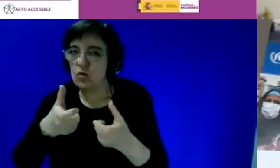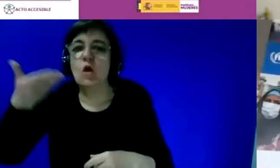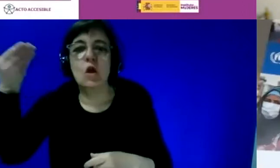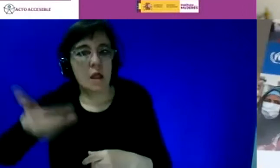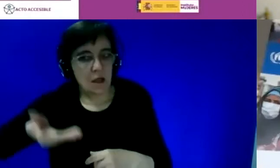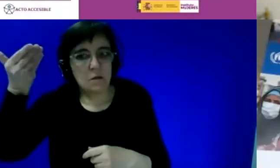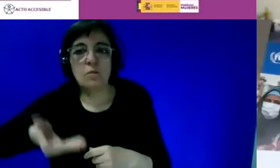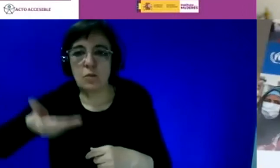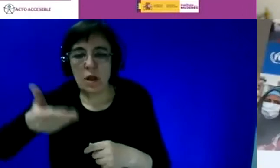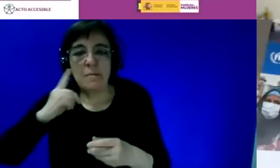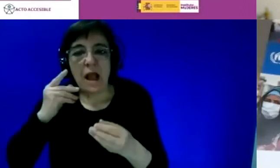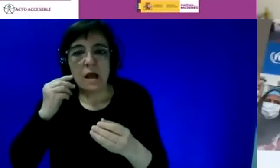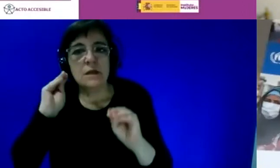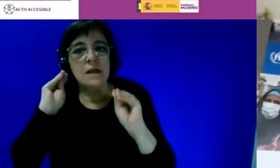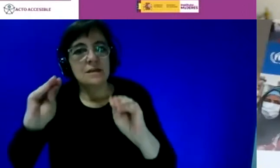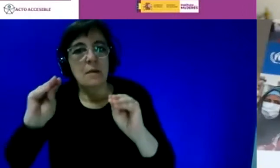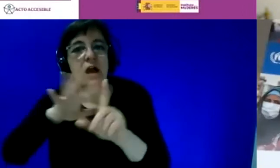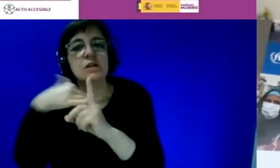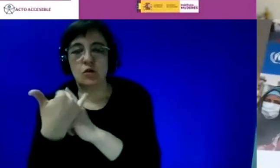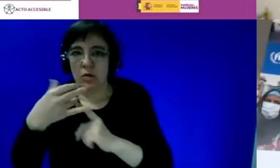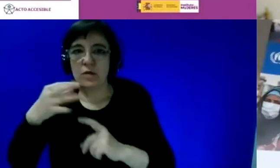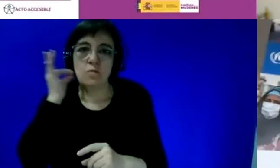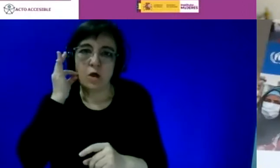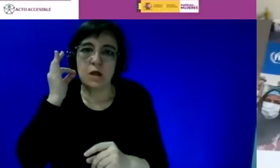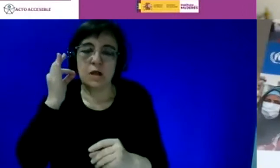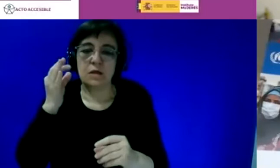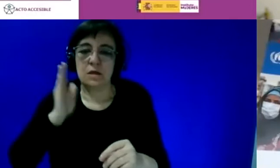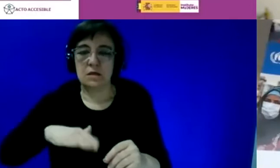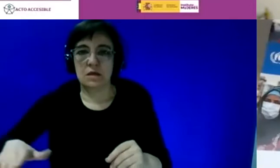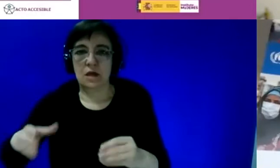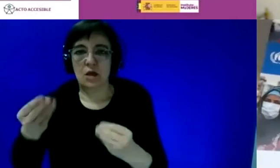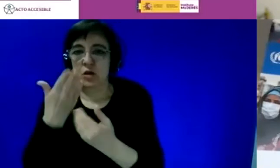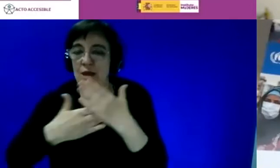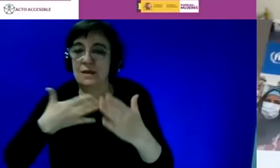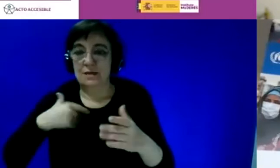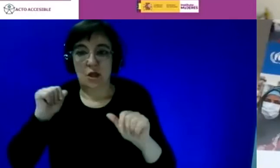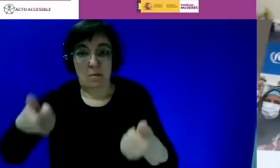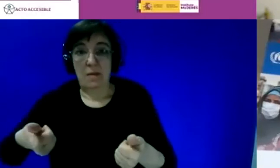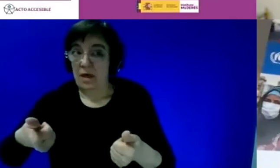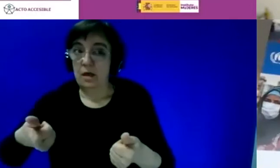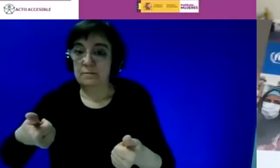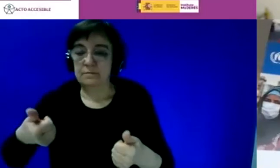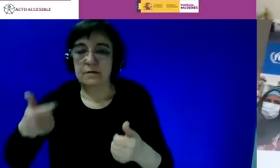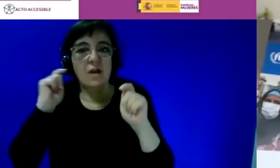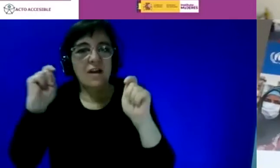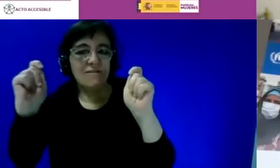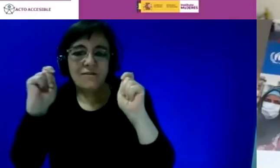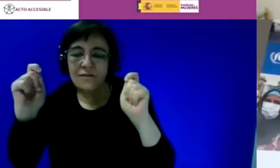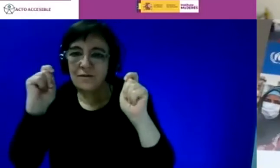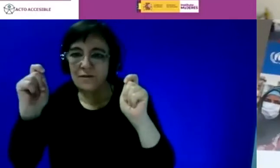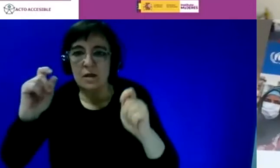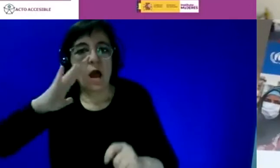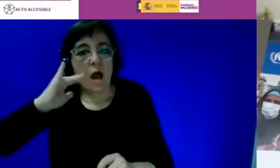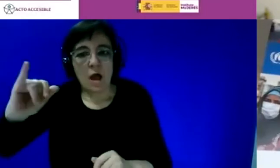women and girls with disabilities. But I'd like to begin, if I may, by congratulating Anna Pelez on her appointment as one of the